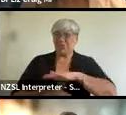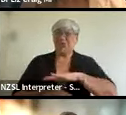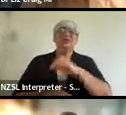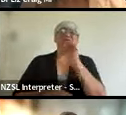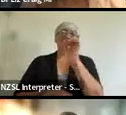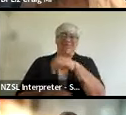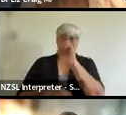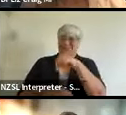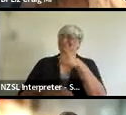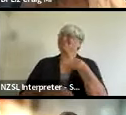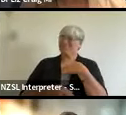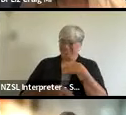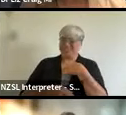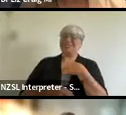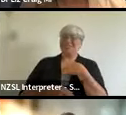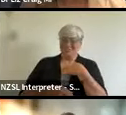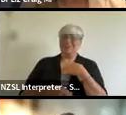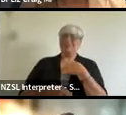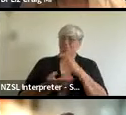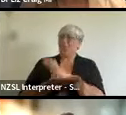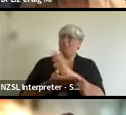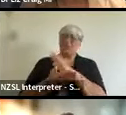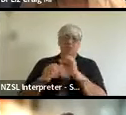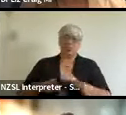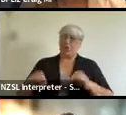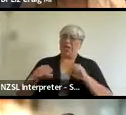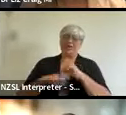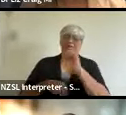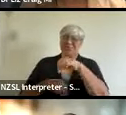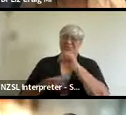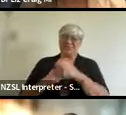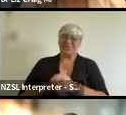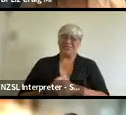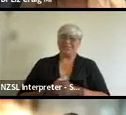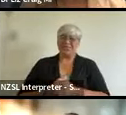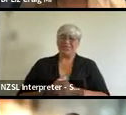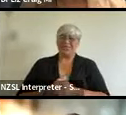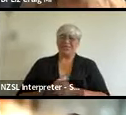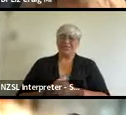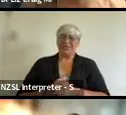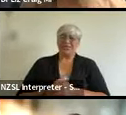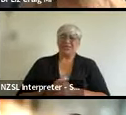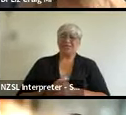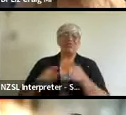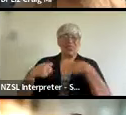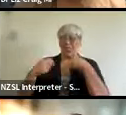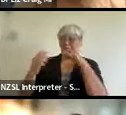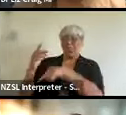Yes, because I think that bill